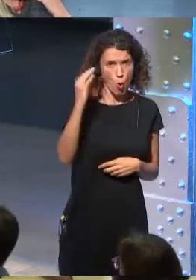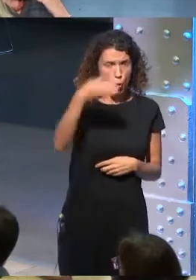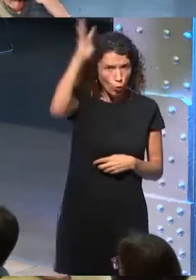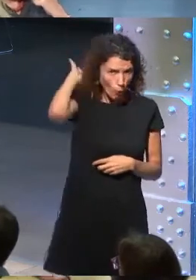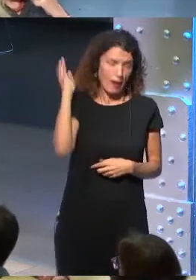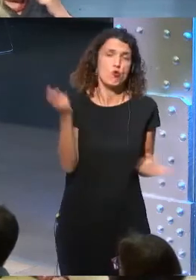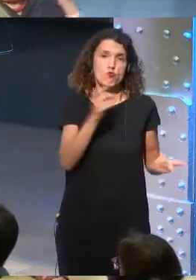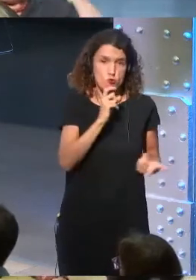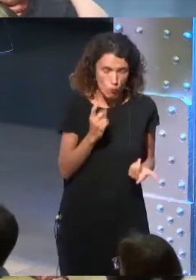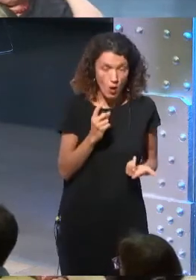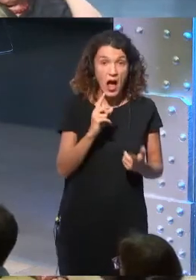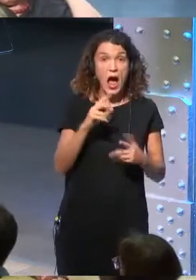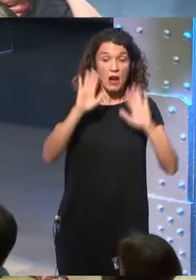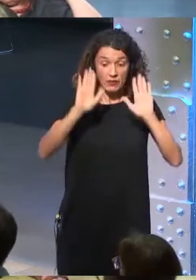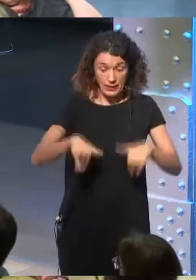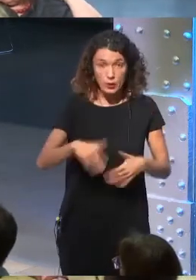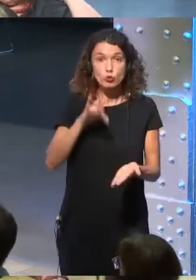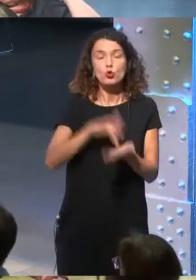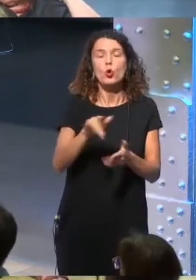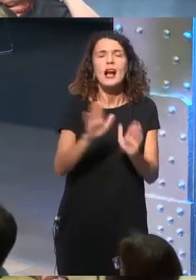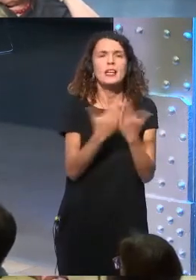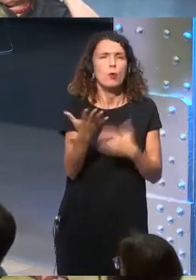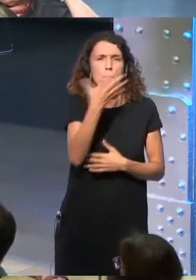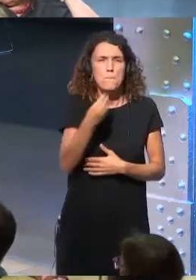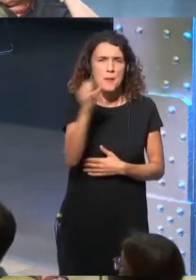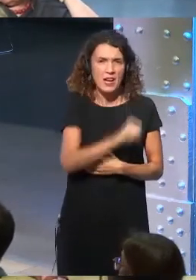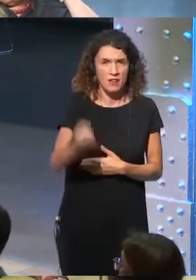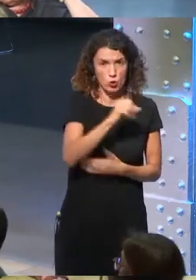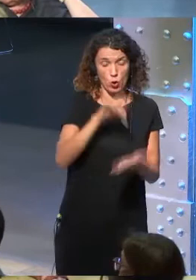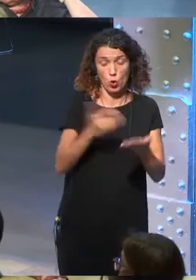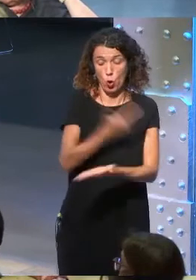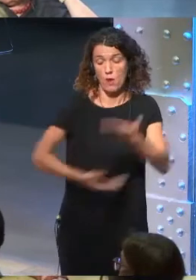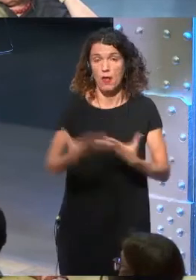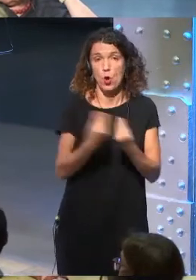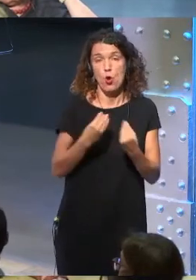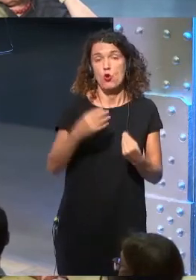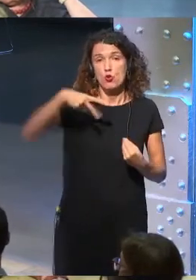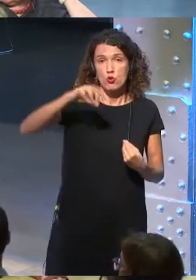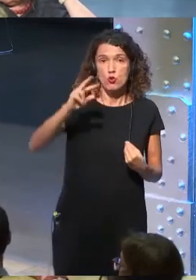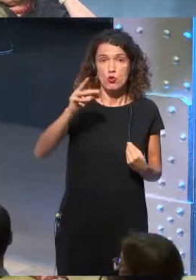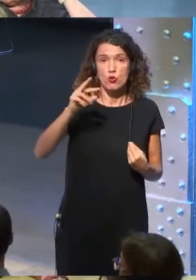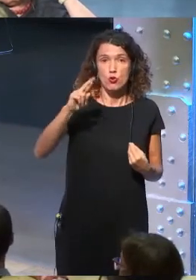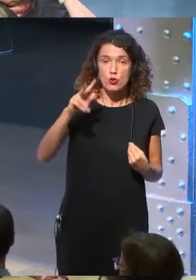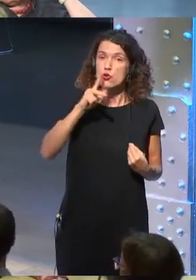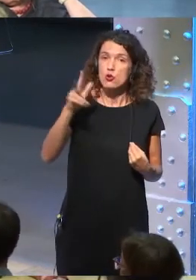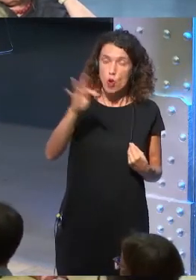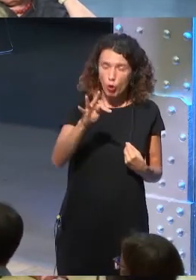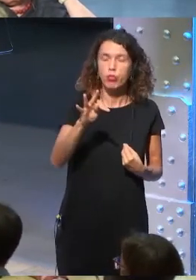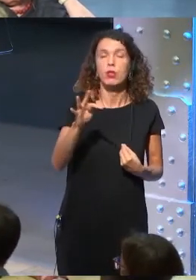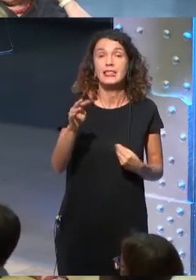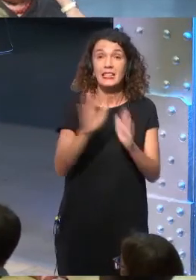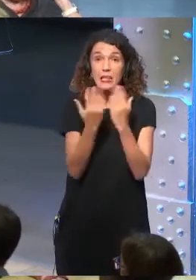Roman polytheism. It's an effort that led to a great book in collaboration with John North and Simon